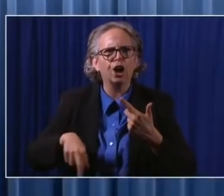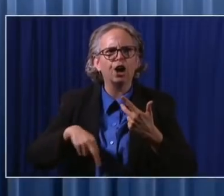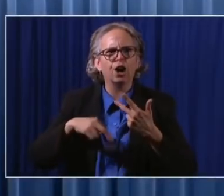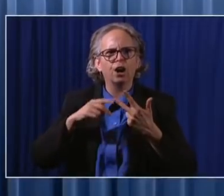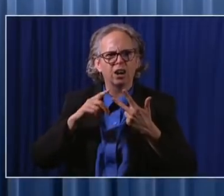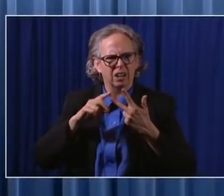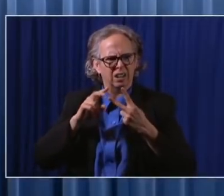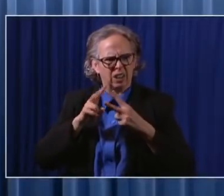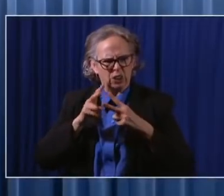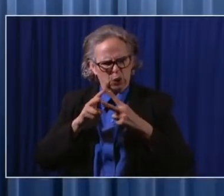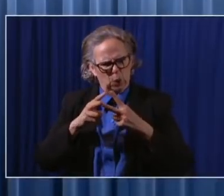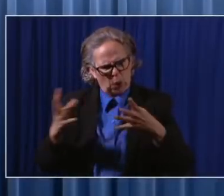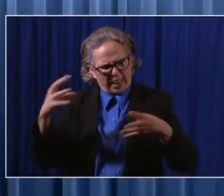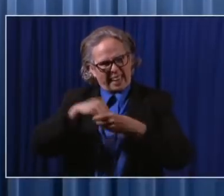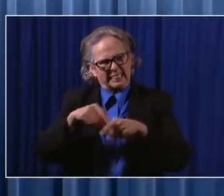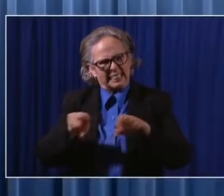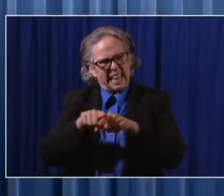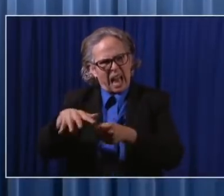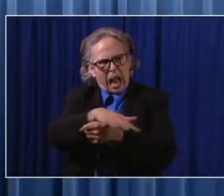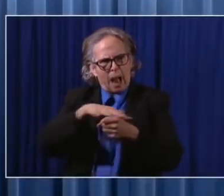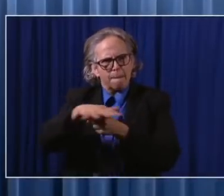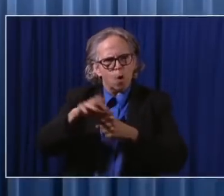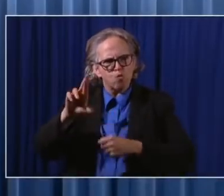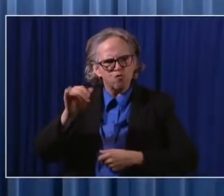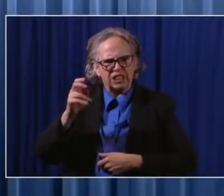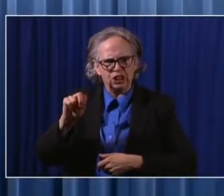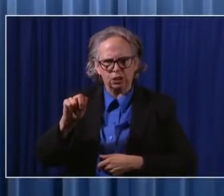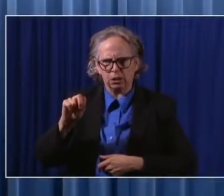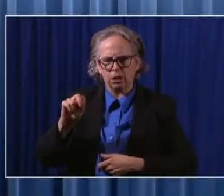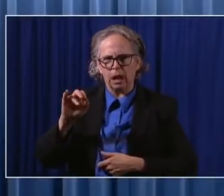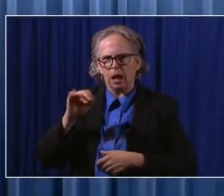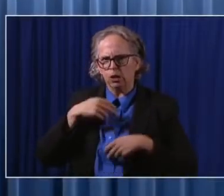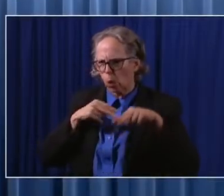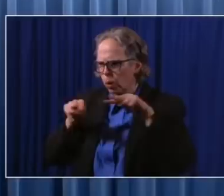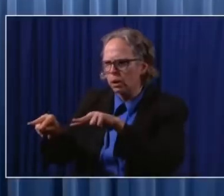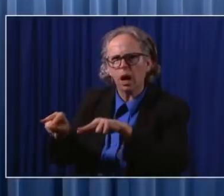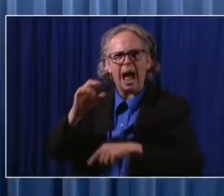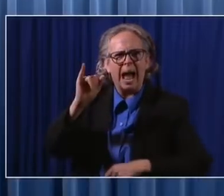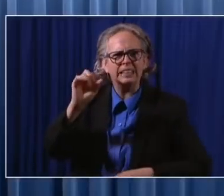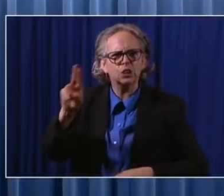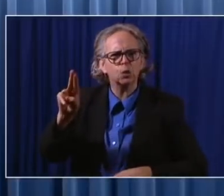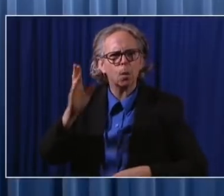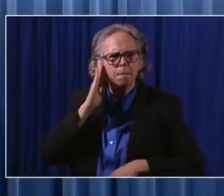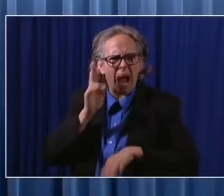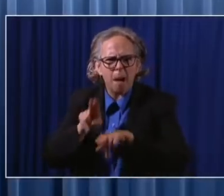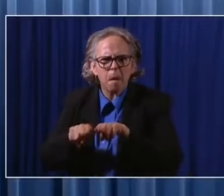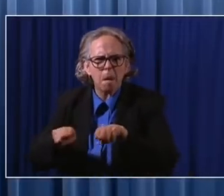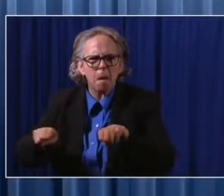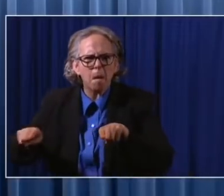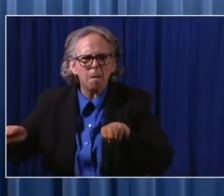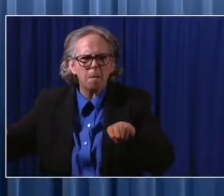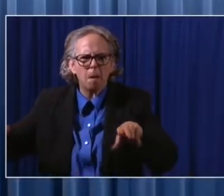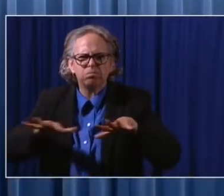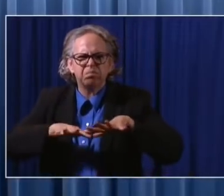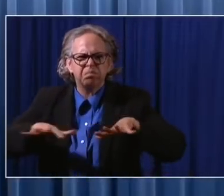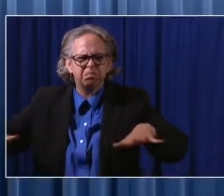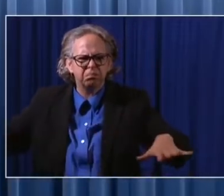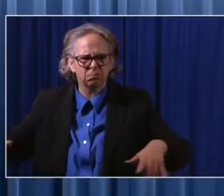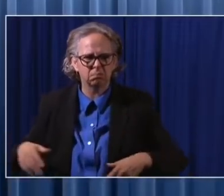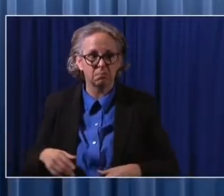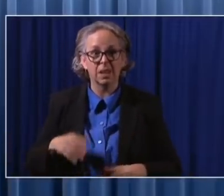use ICU units. Someone, for example, in Butler County may, if they're ICU, they may certainly be